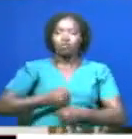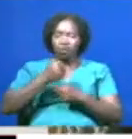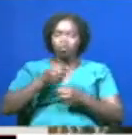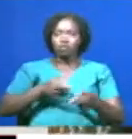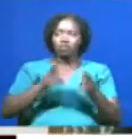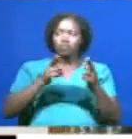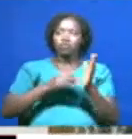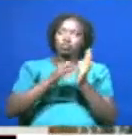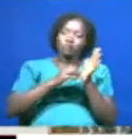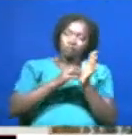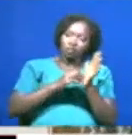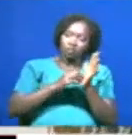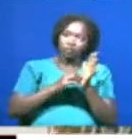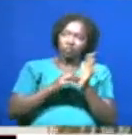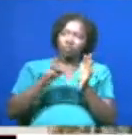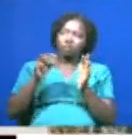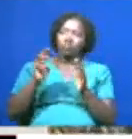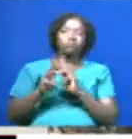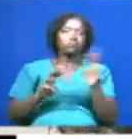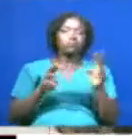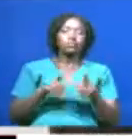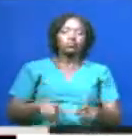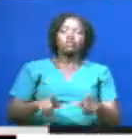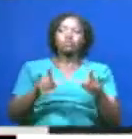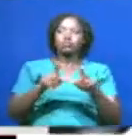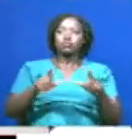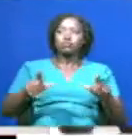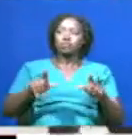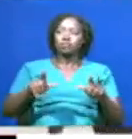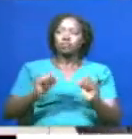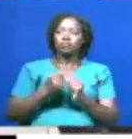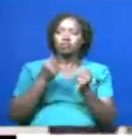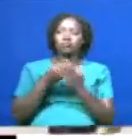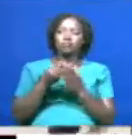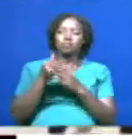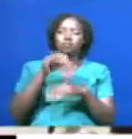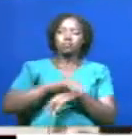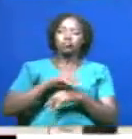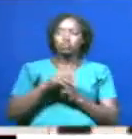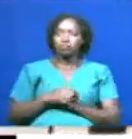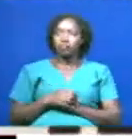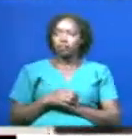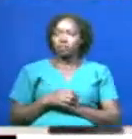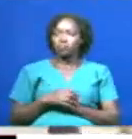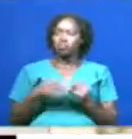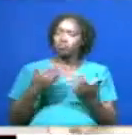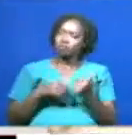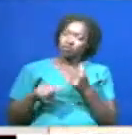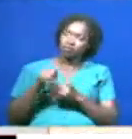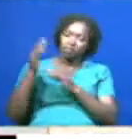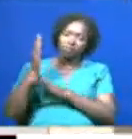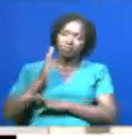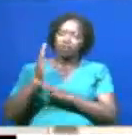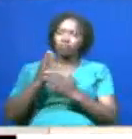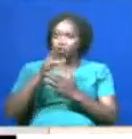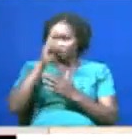Kangundo Road. We are just doing that for us to save the revenue which we get on a daily basis. And how about security? How have the police